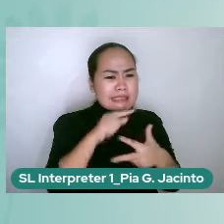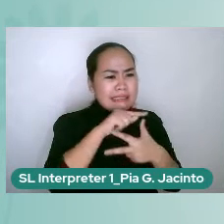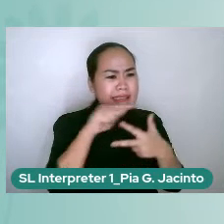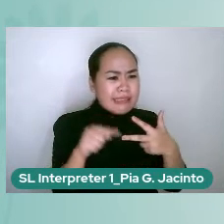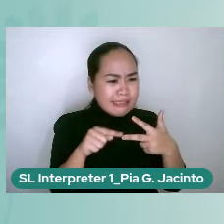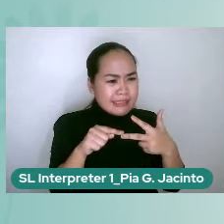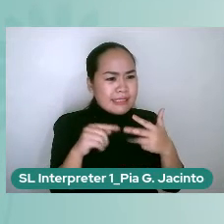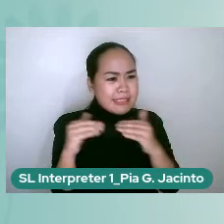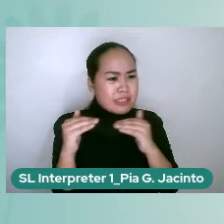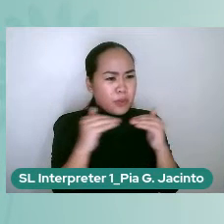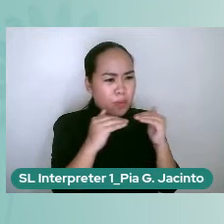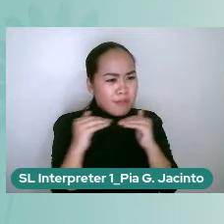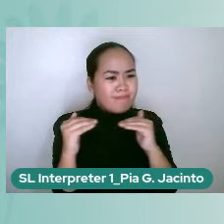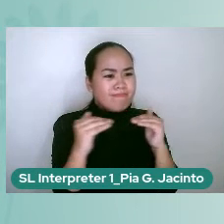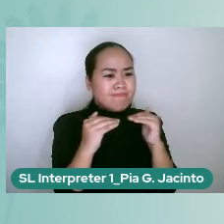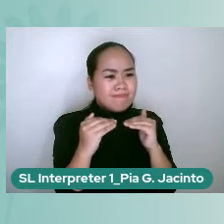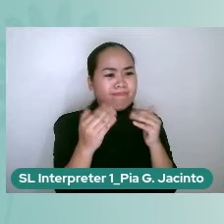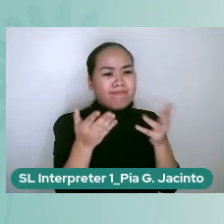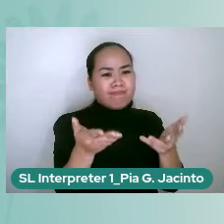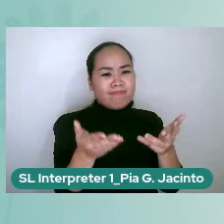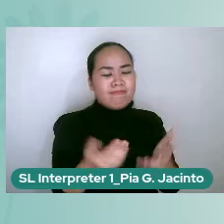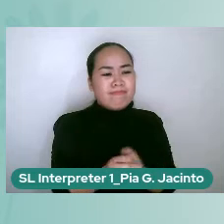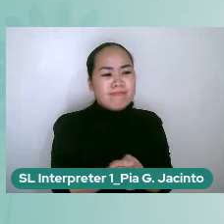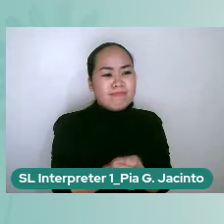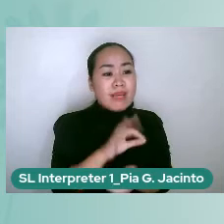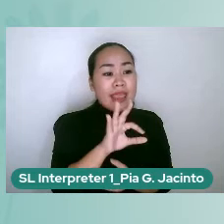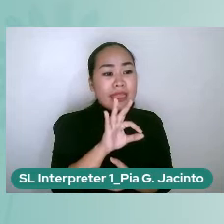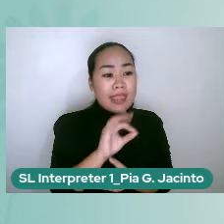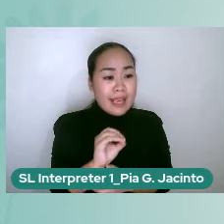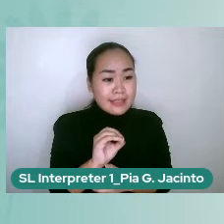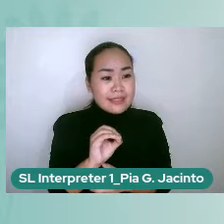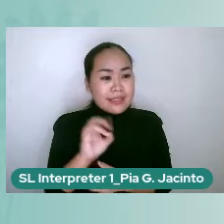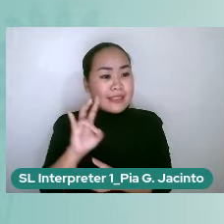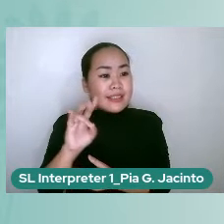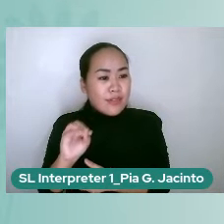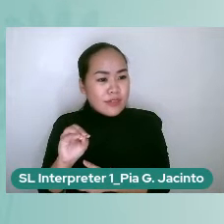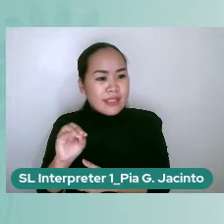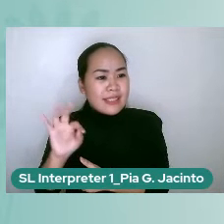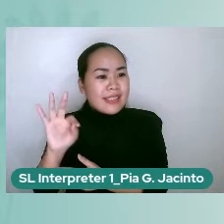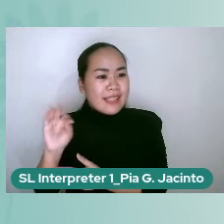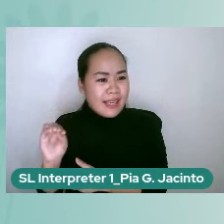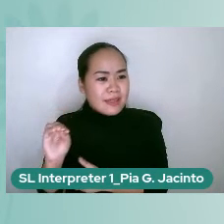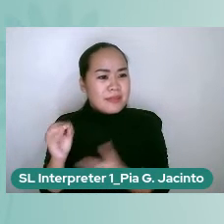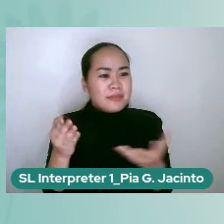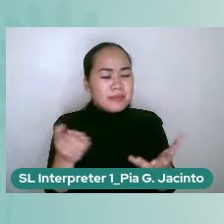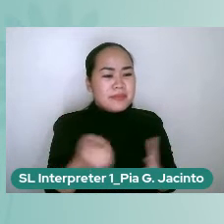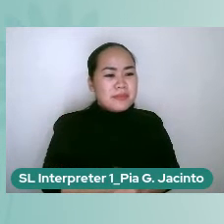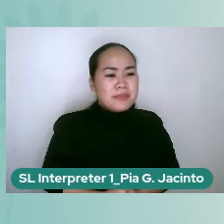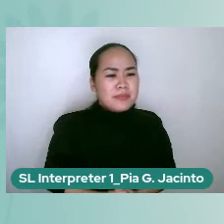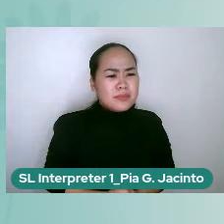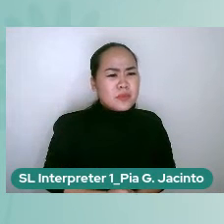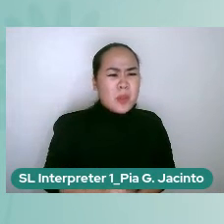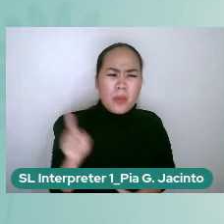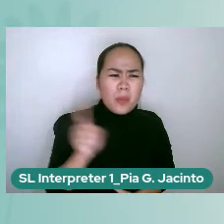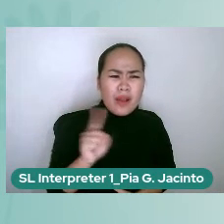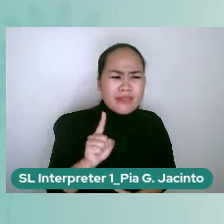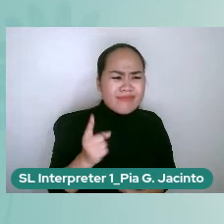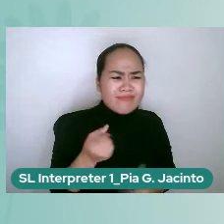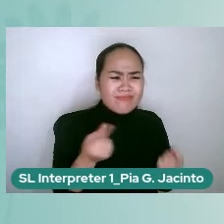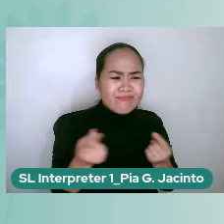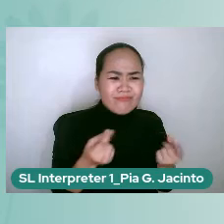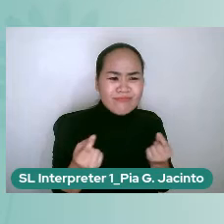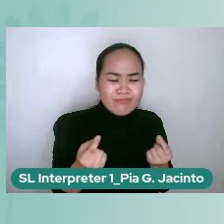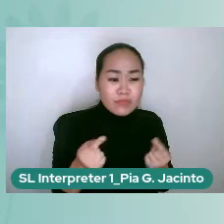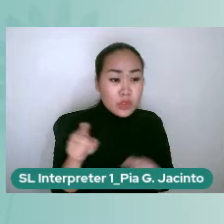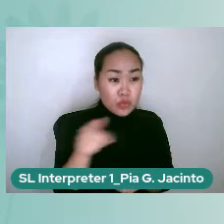and targets that have been set, 90, 70, 90. Now, what are the actions? As many of you